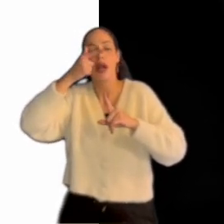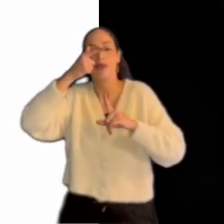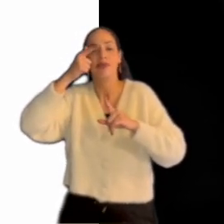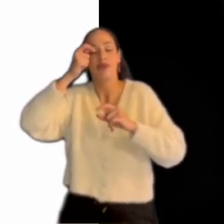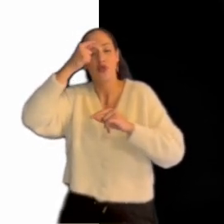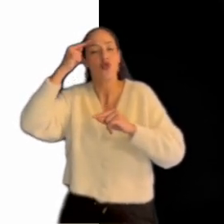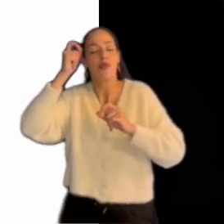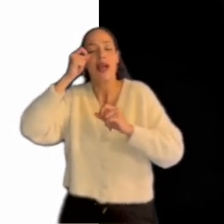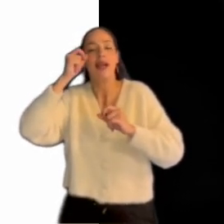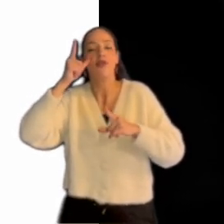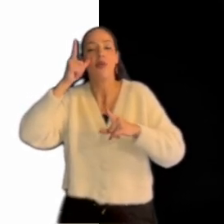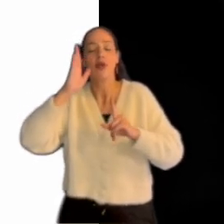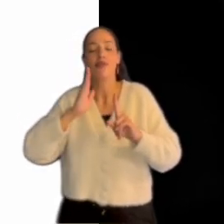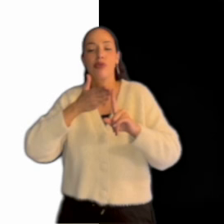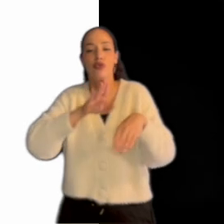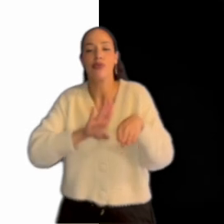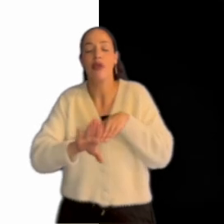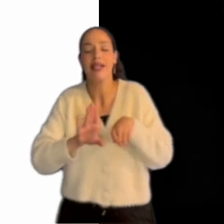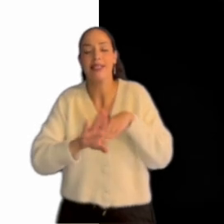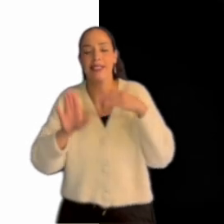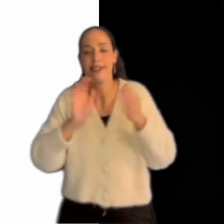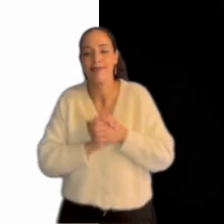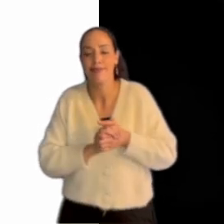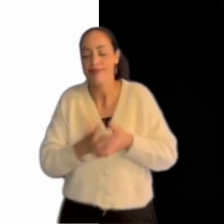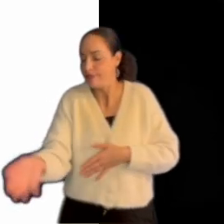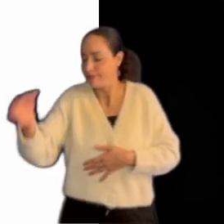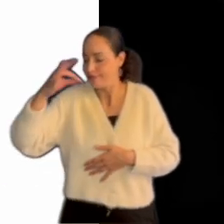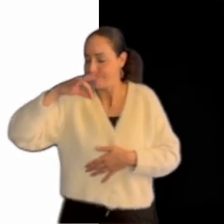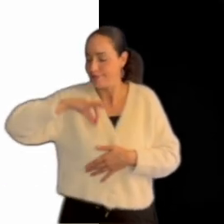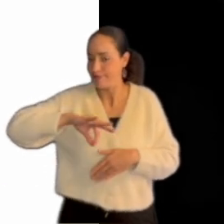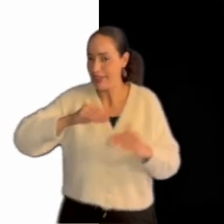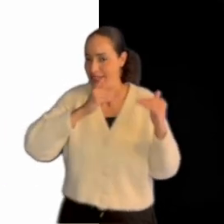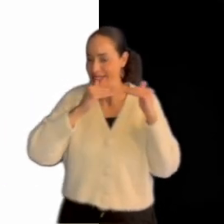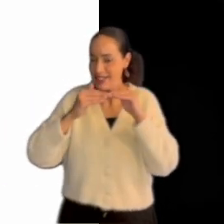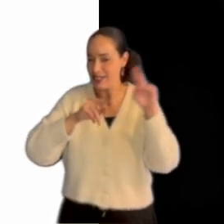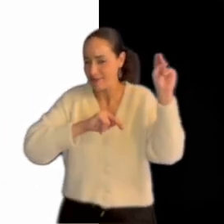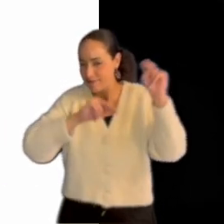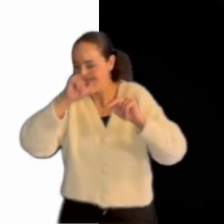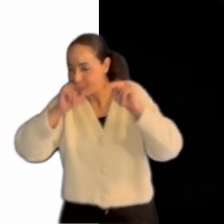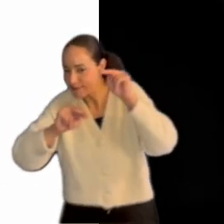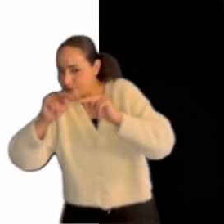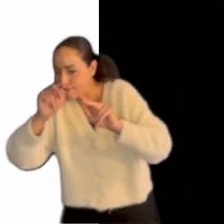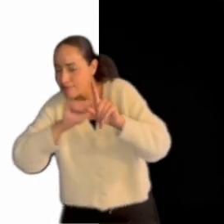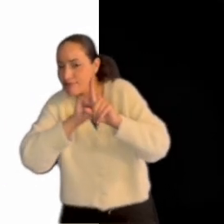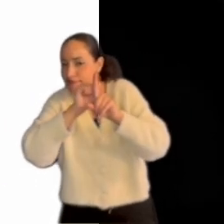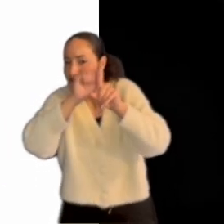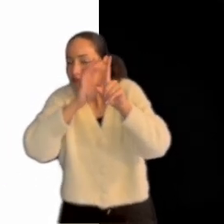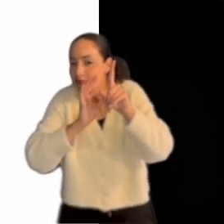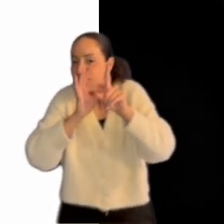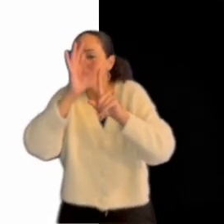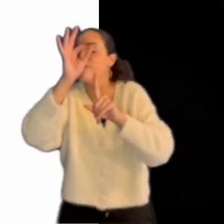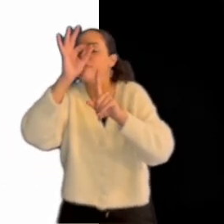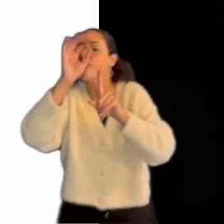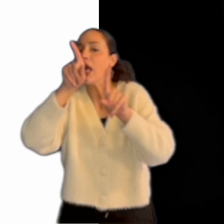funders, whilst being a useful way of checking that the support is meeting the needs of beneficiaries, as identified by